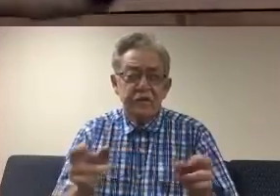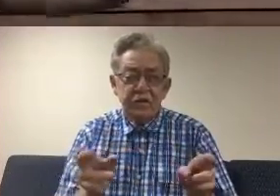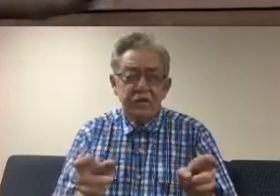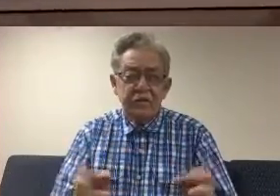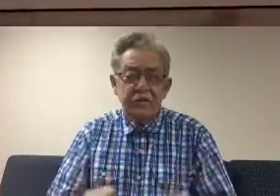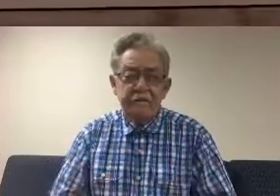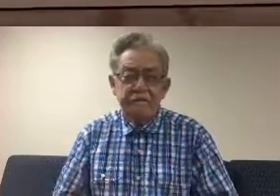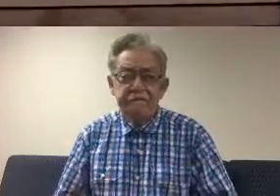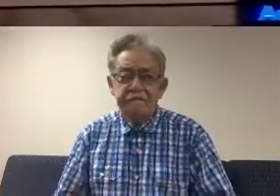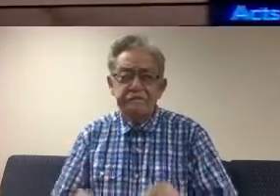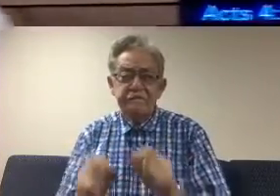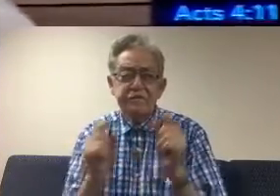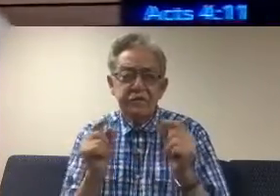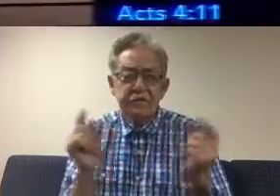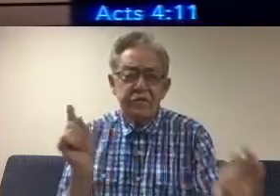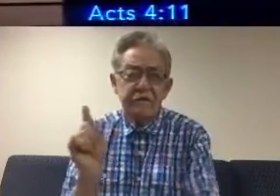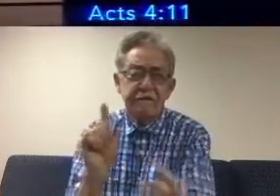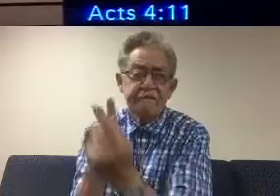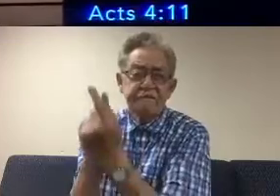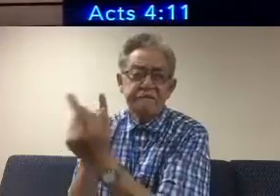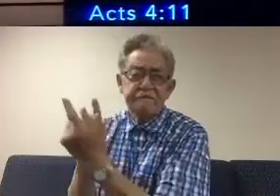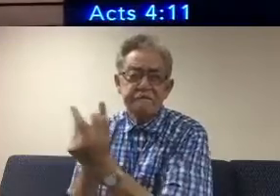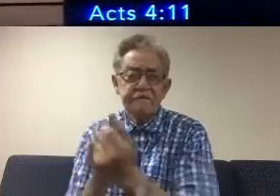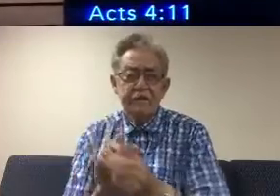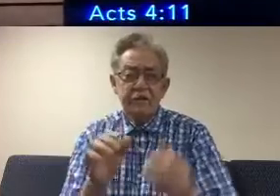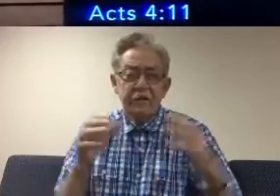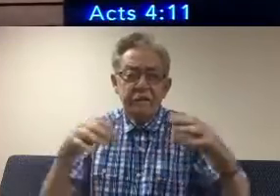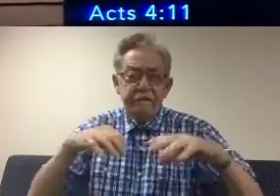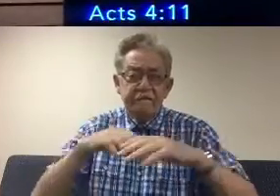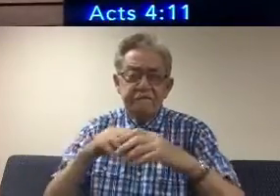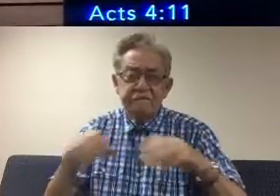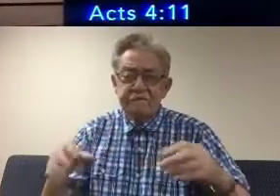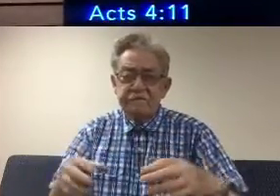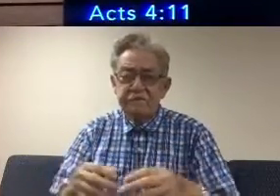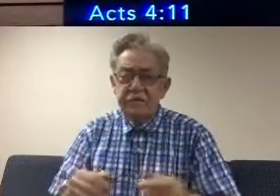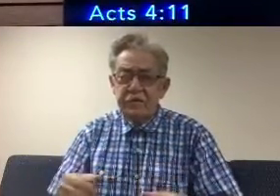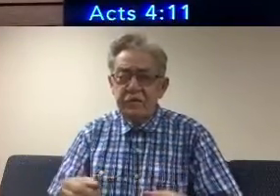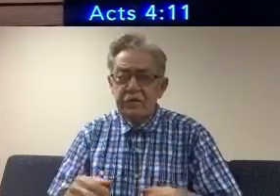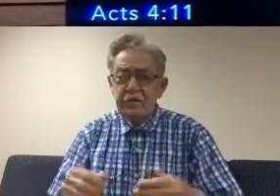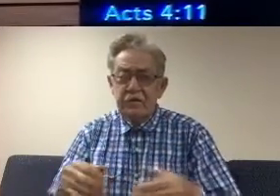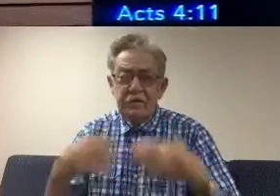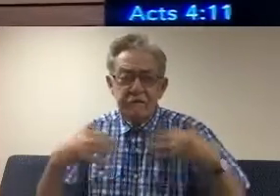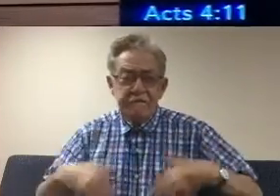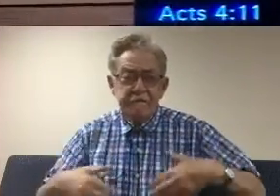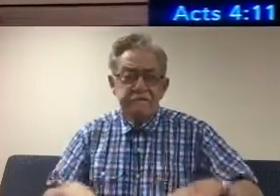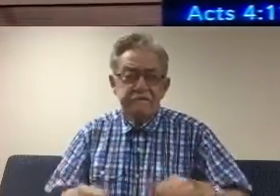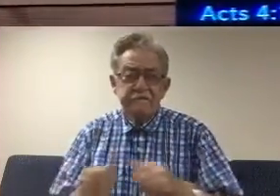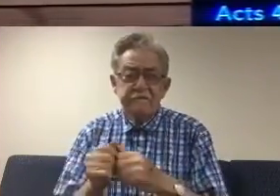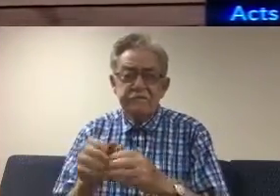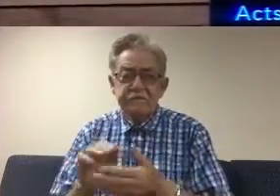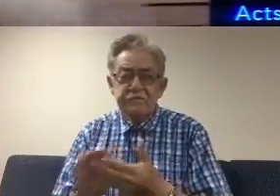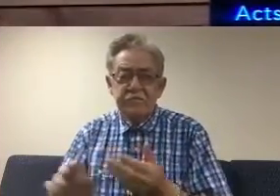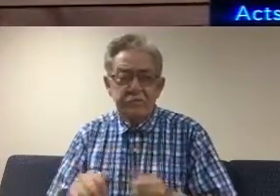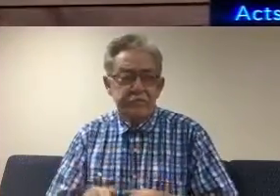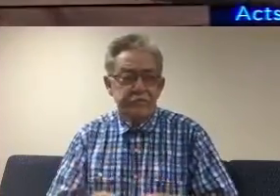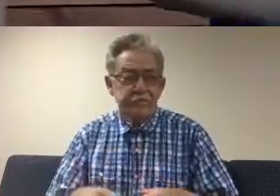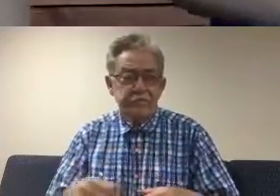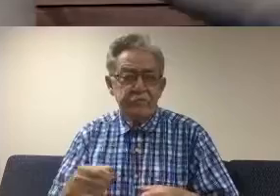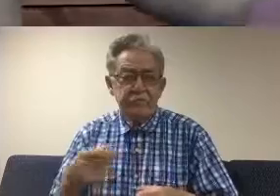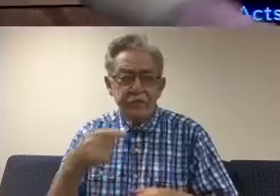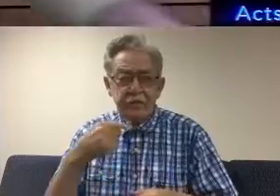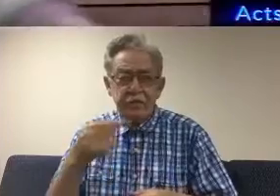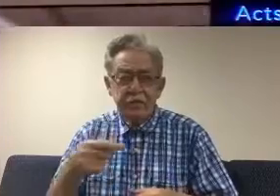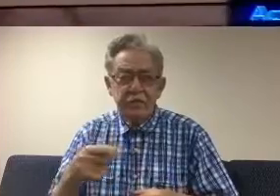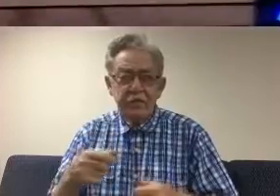had gathered with all of their regalia, and those guys are in their ragtag clothes, and they leaned forward, by what power have you done this? Well, they know what